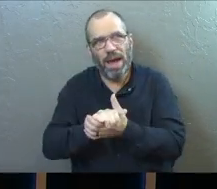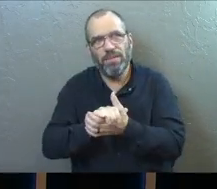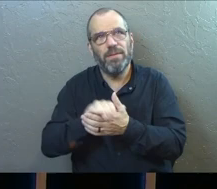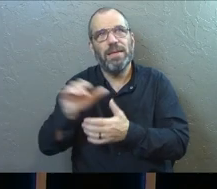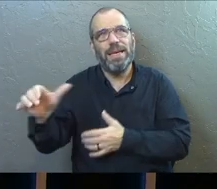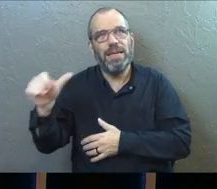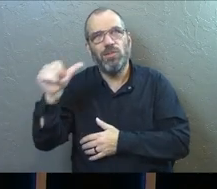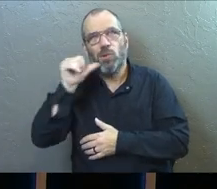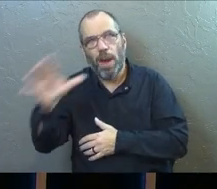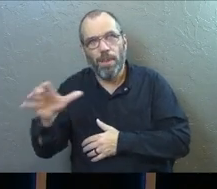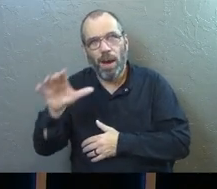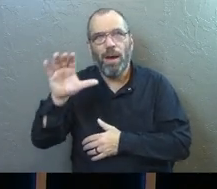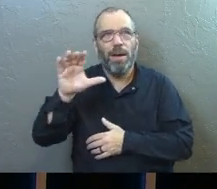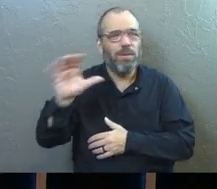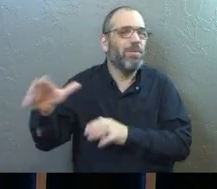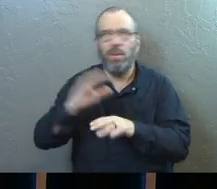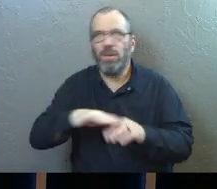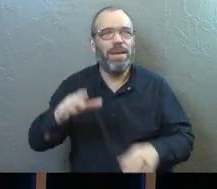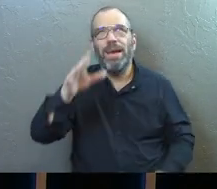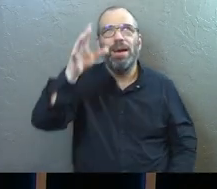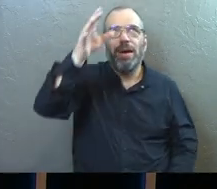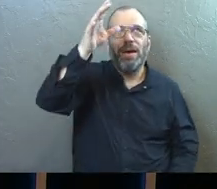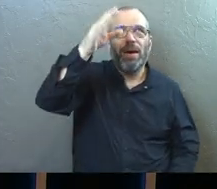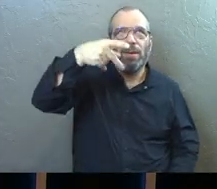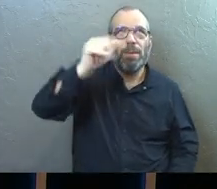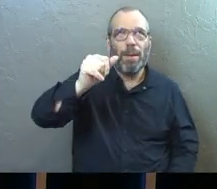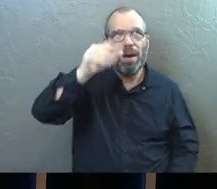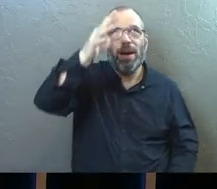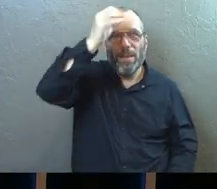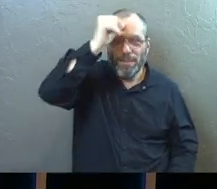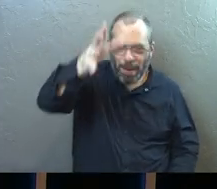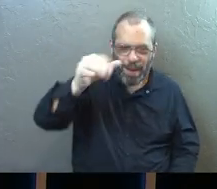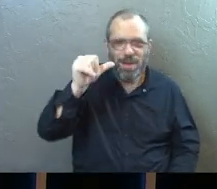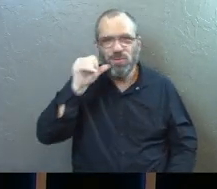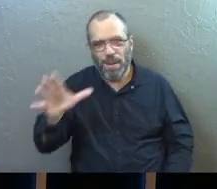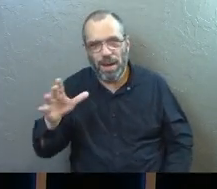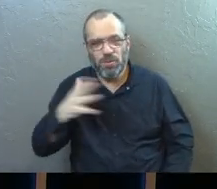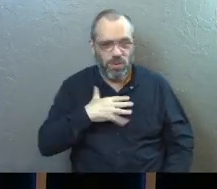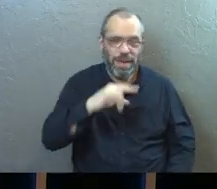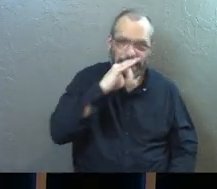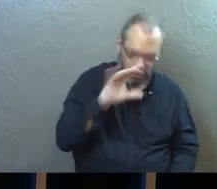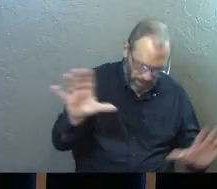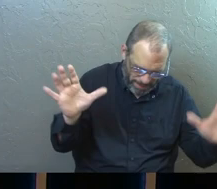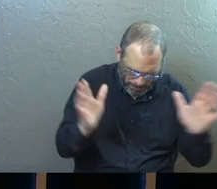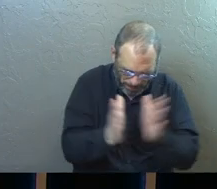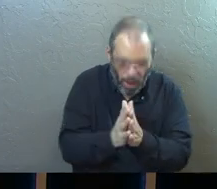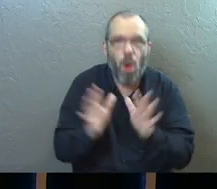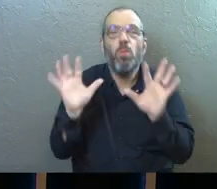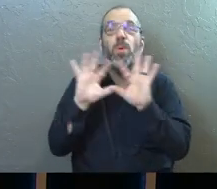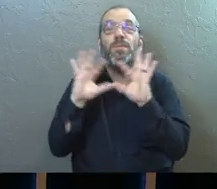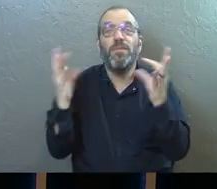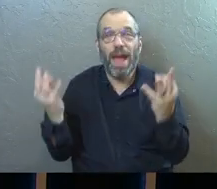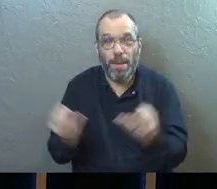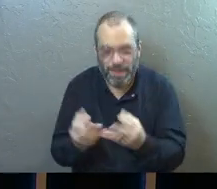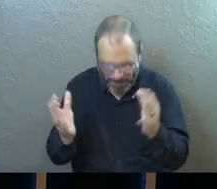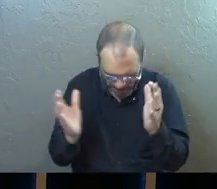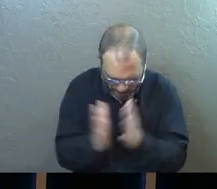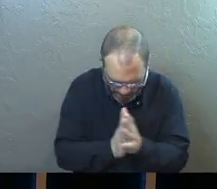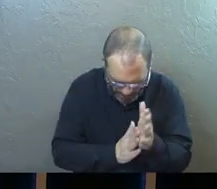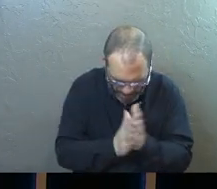is grandma to, or he's papa, excuse me. We got the names, right? Papa. Papa and grandma to our kiddos. Like, we're family.